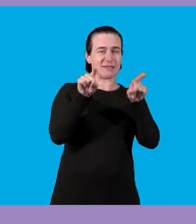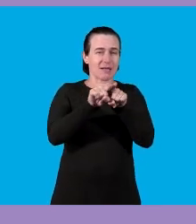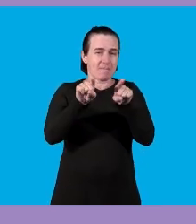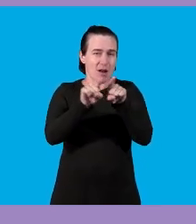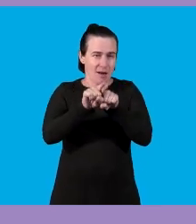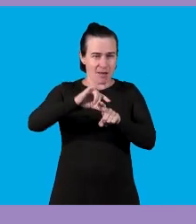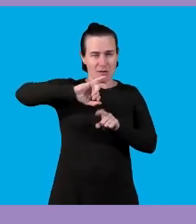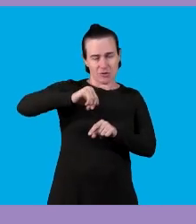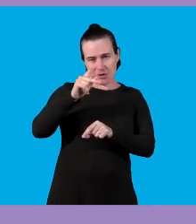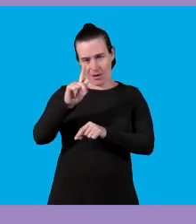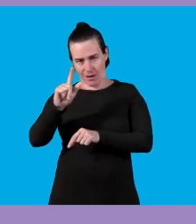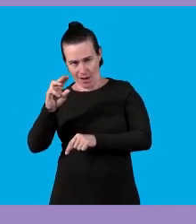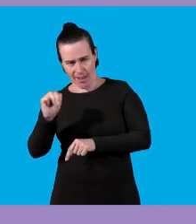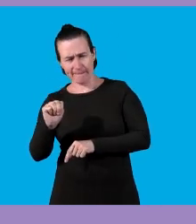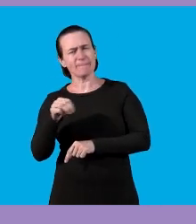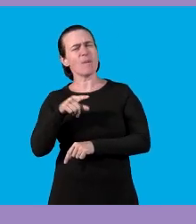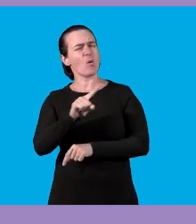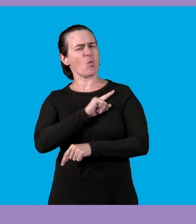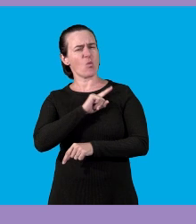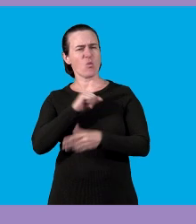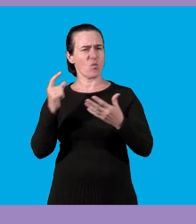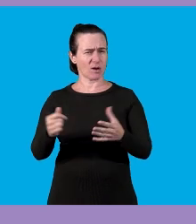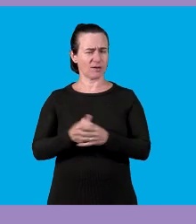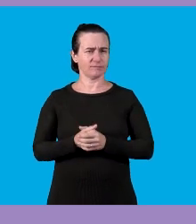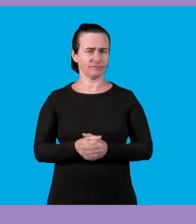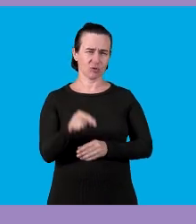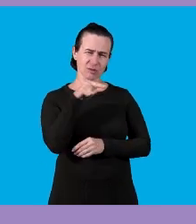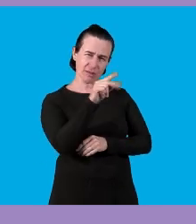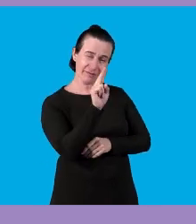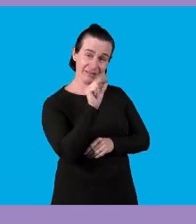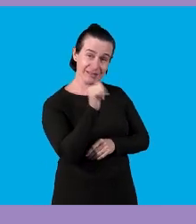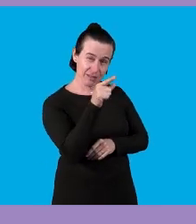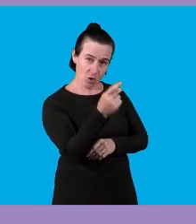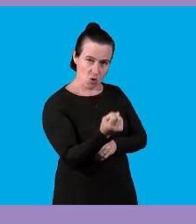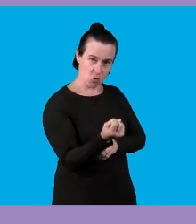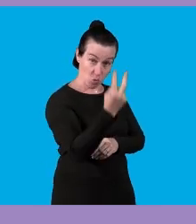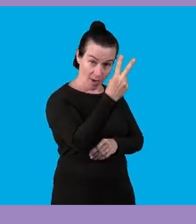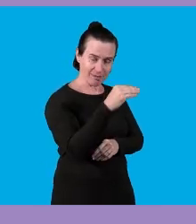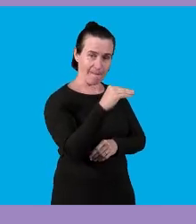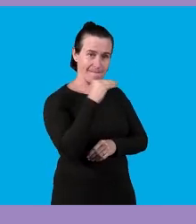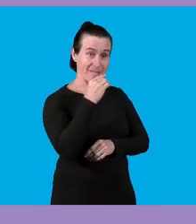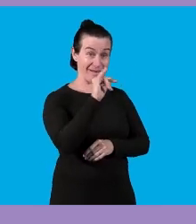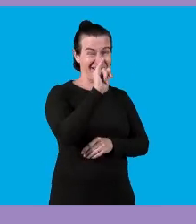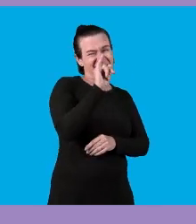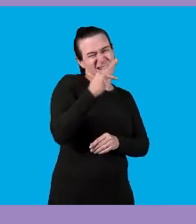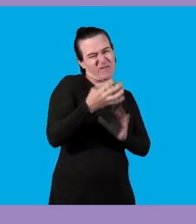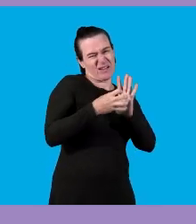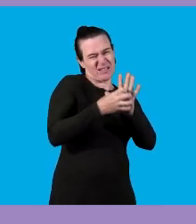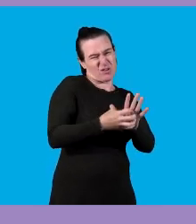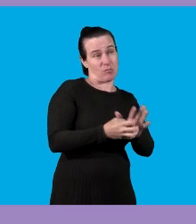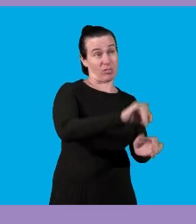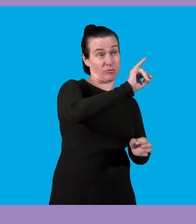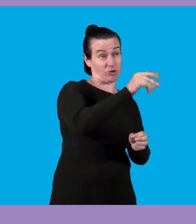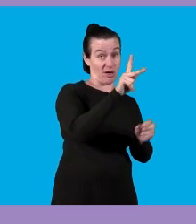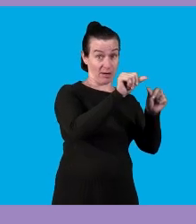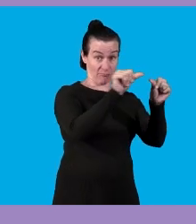word twice means that whatever we have on DEFG, we should have half of it on the